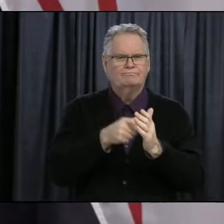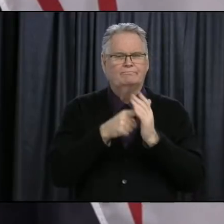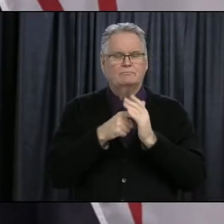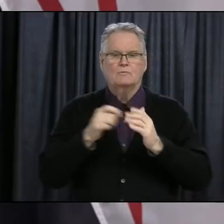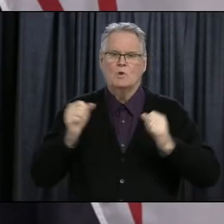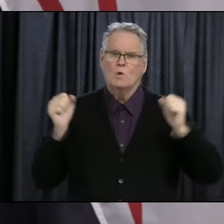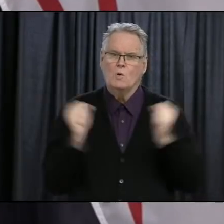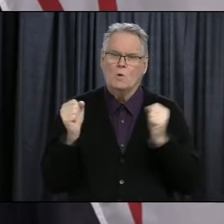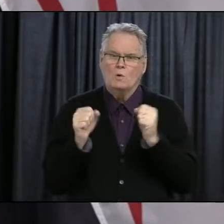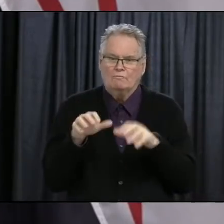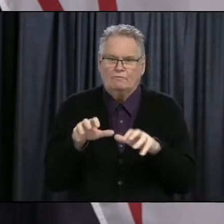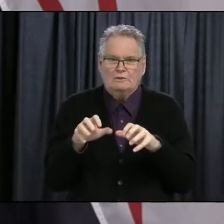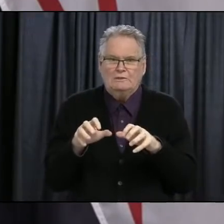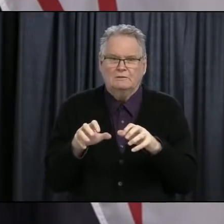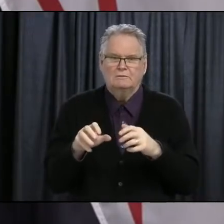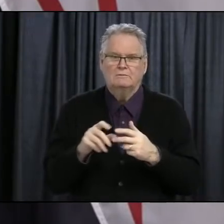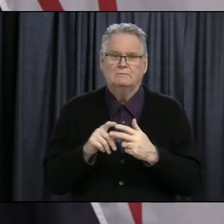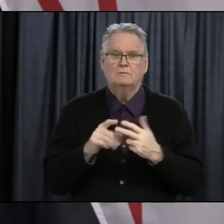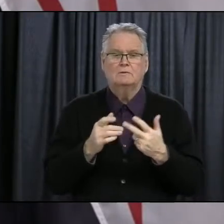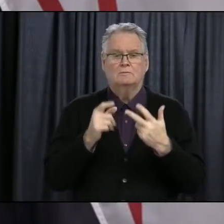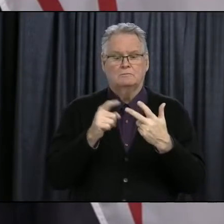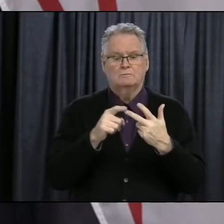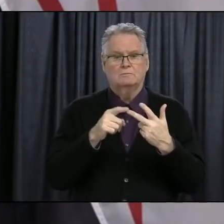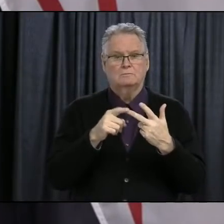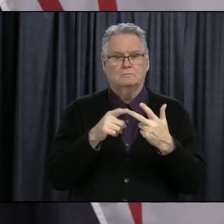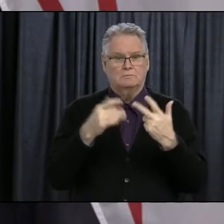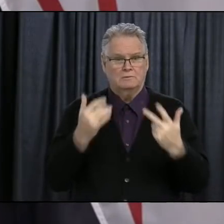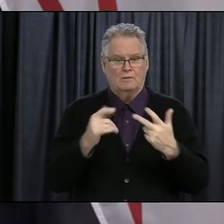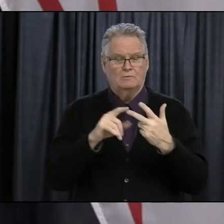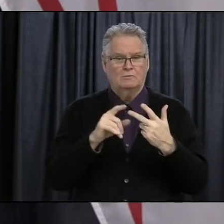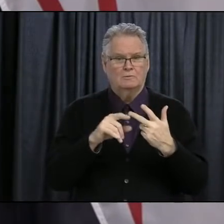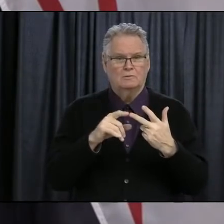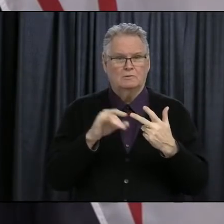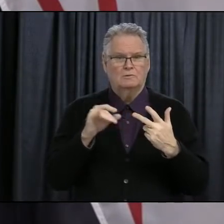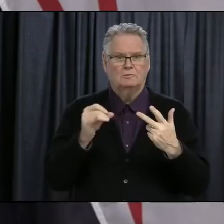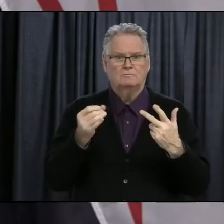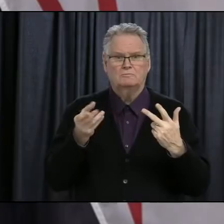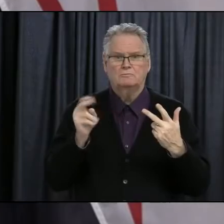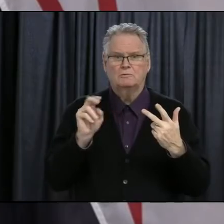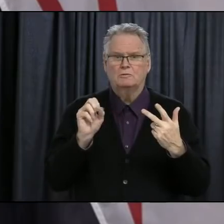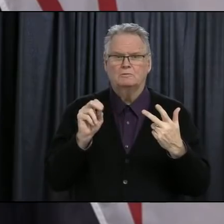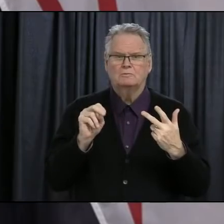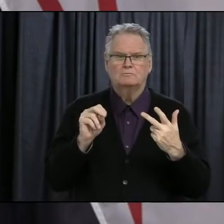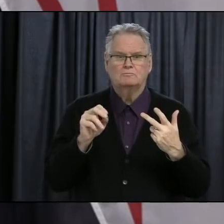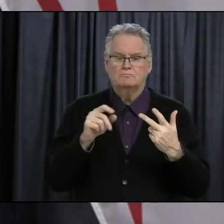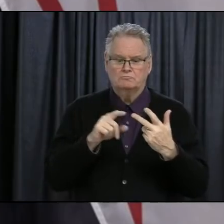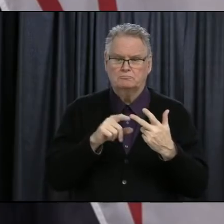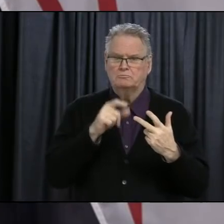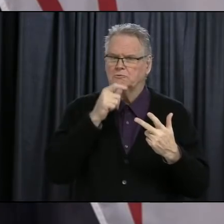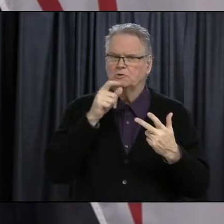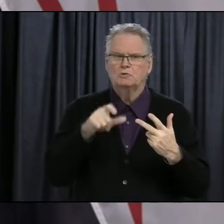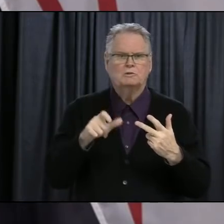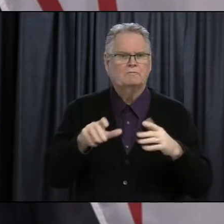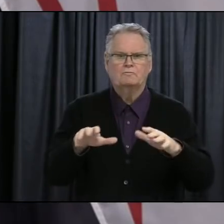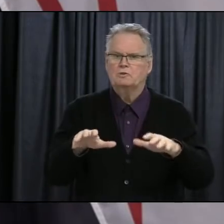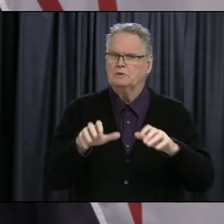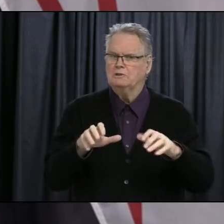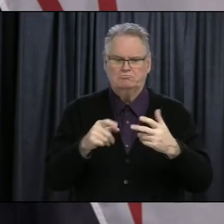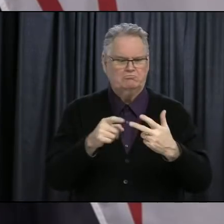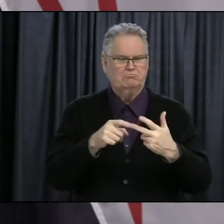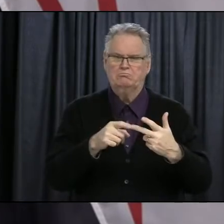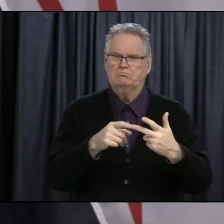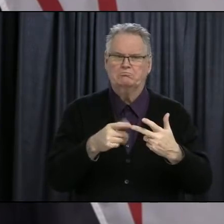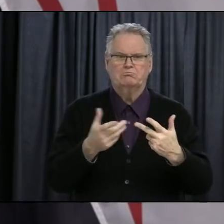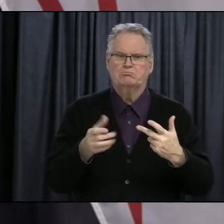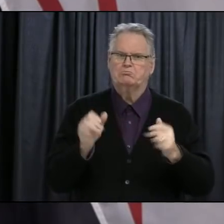is what we call a 2 to 8 degree vaccine, so it doesn't have to be frozen, so it can be shipped in liquid form and it can be stored